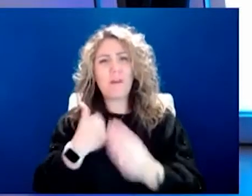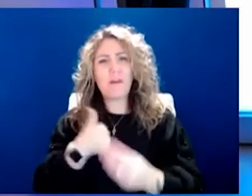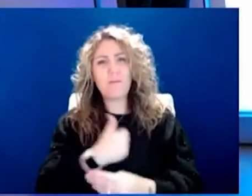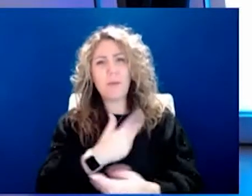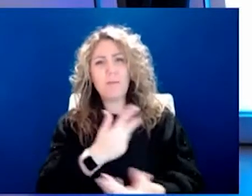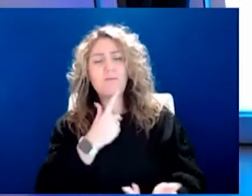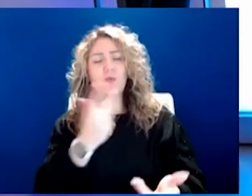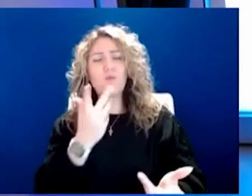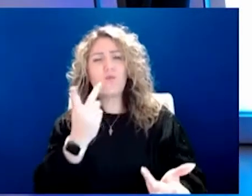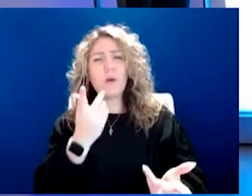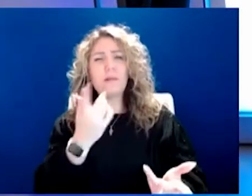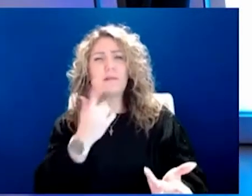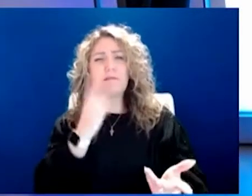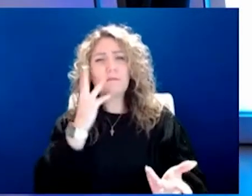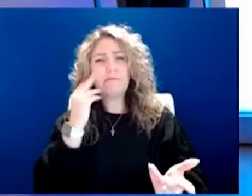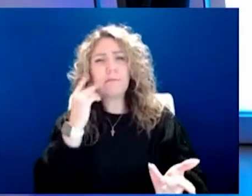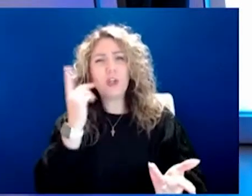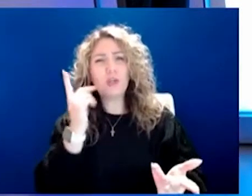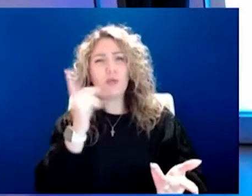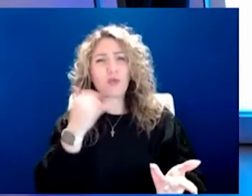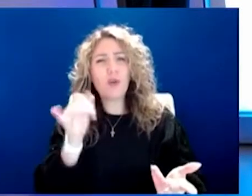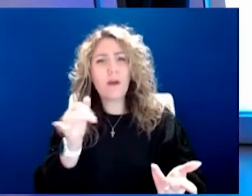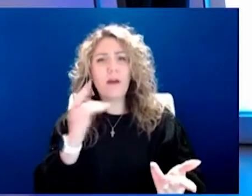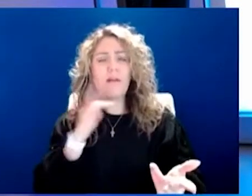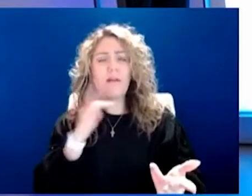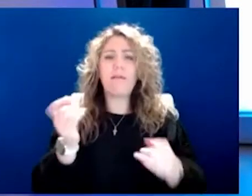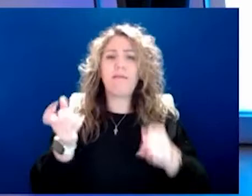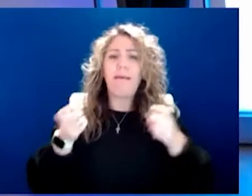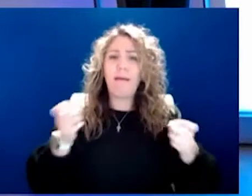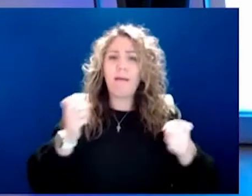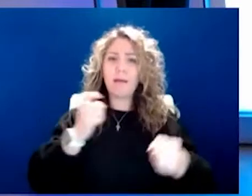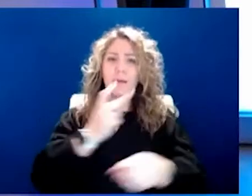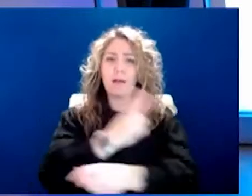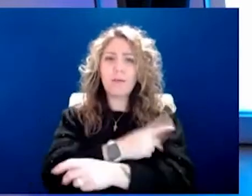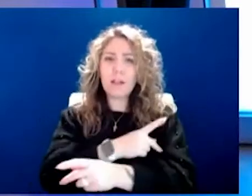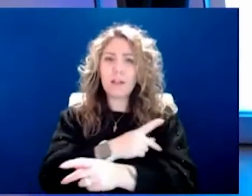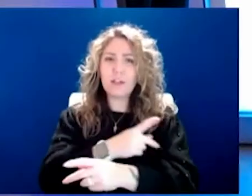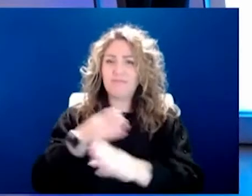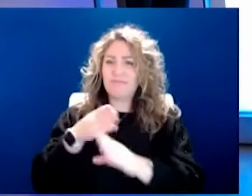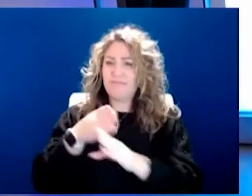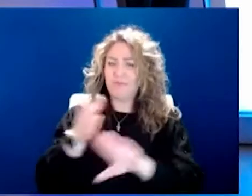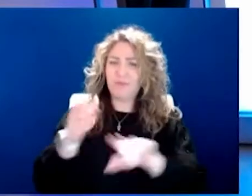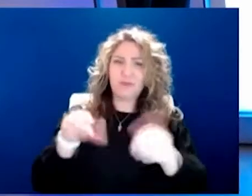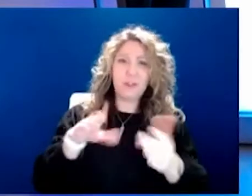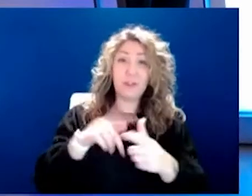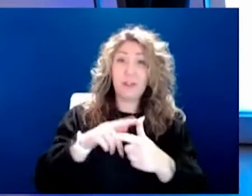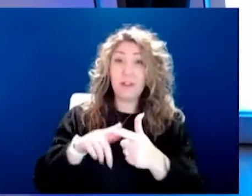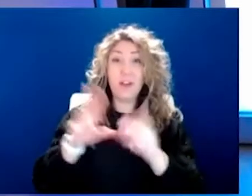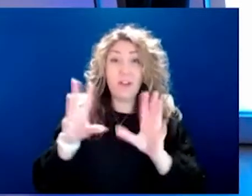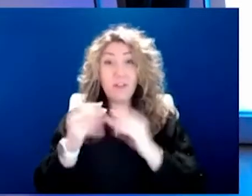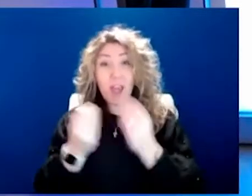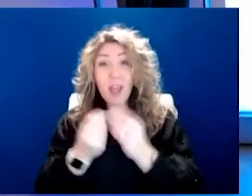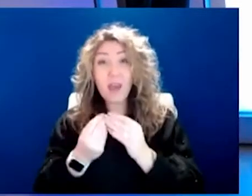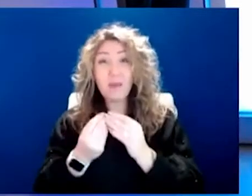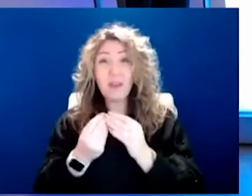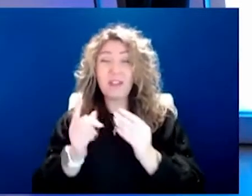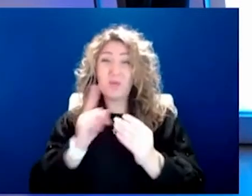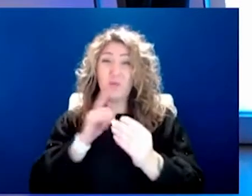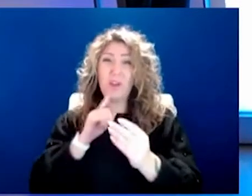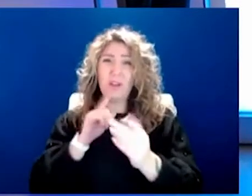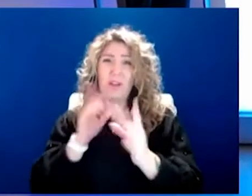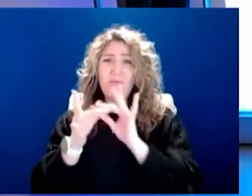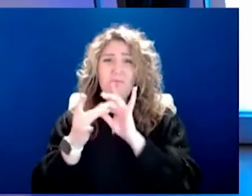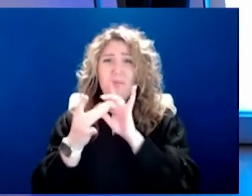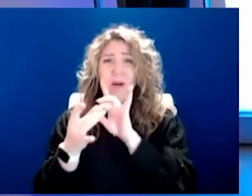like handling the patients after death, but then also handling the families and connecting with them, because you have quite a connection